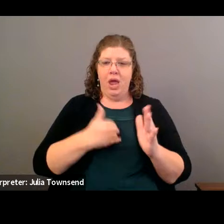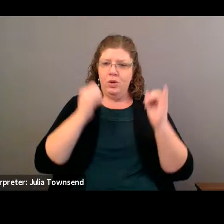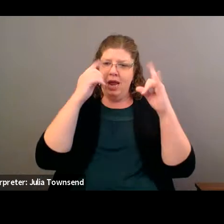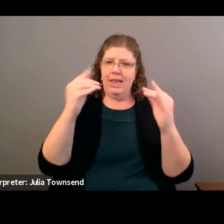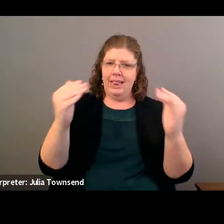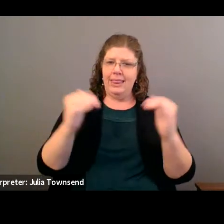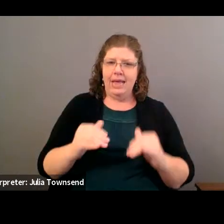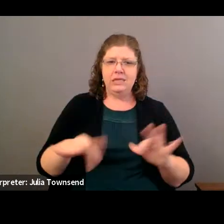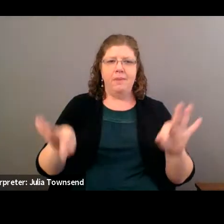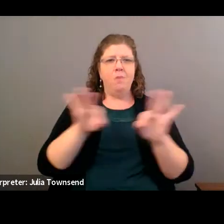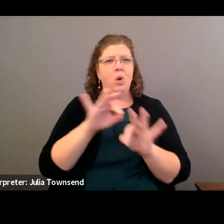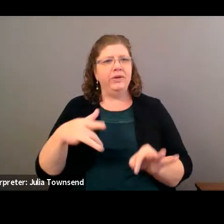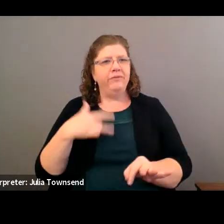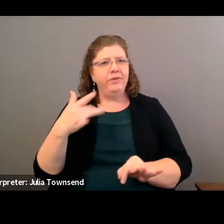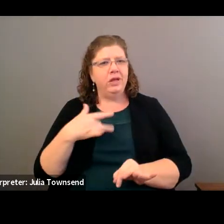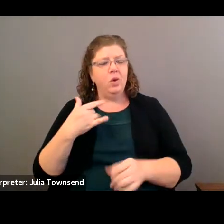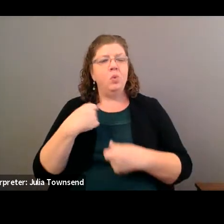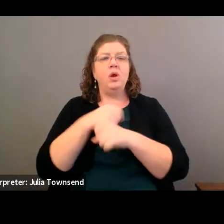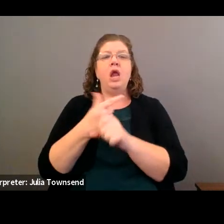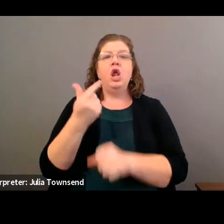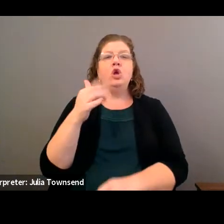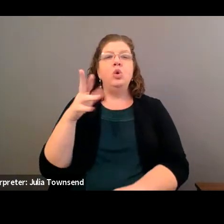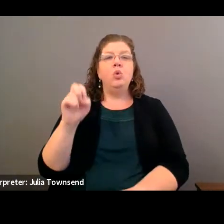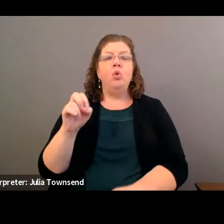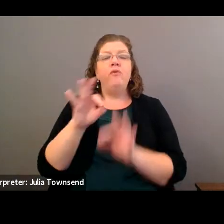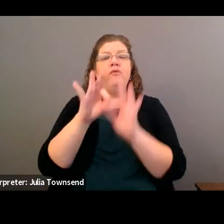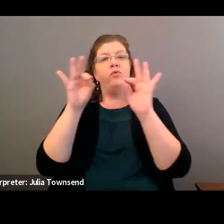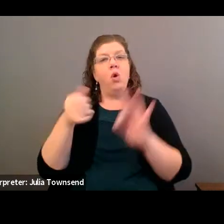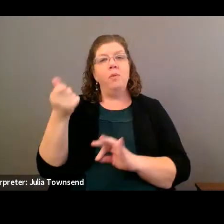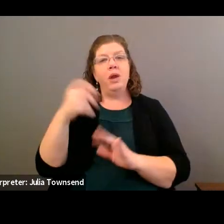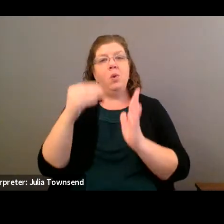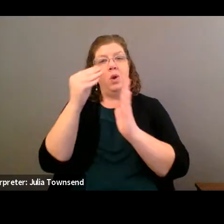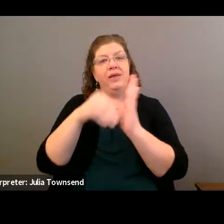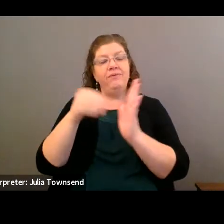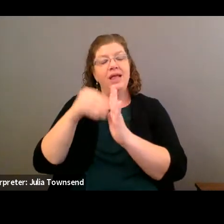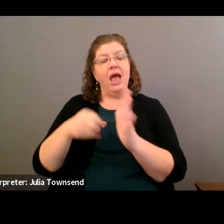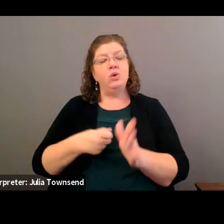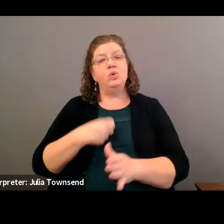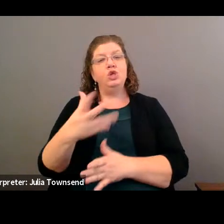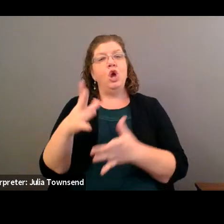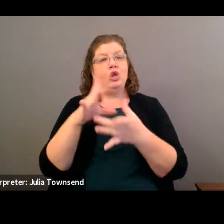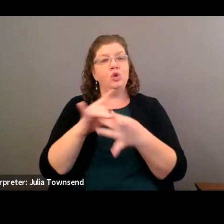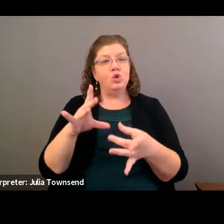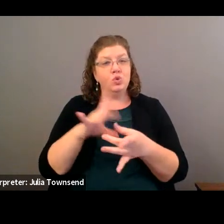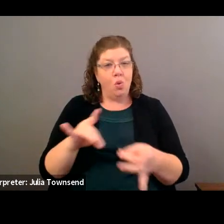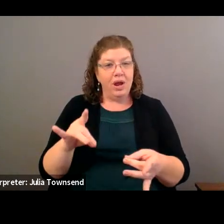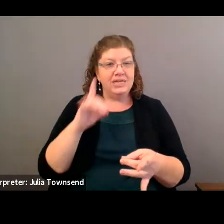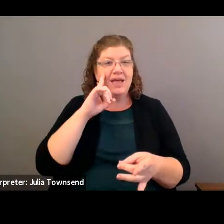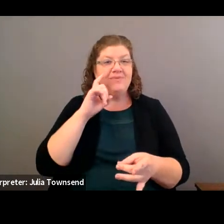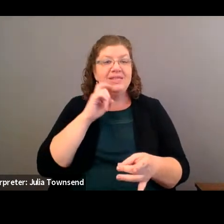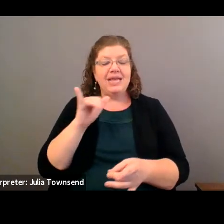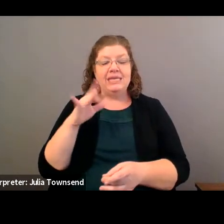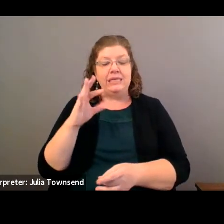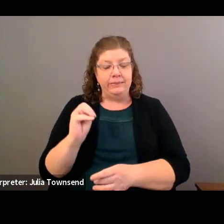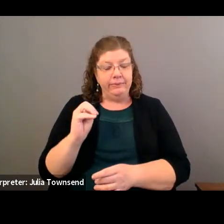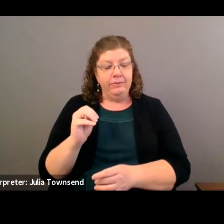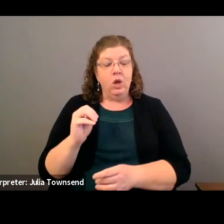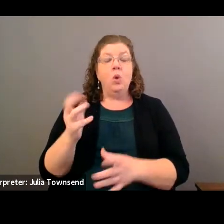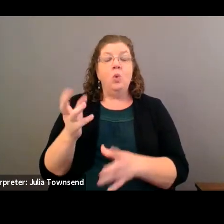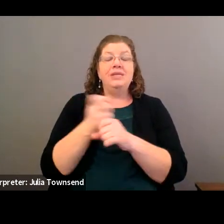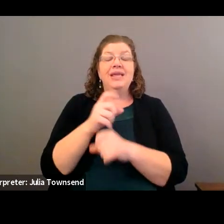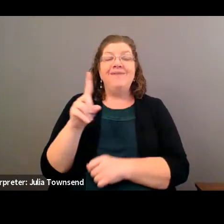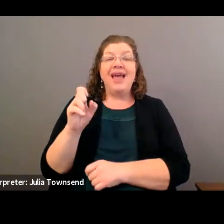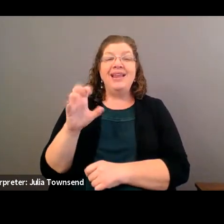boys. We created a Google form that anyone could fill out to share their stories and experiences with sexism. We received